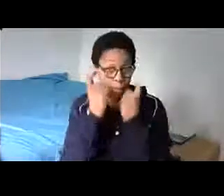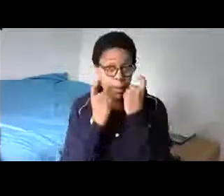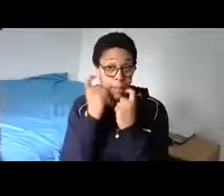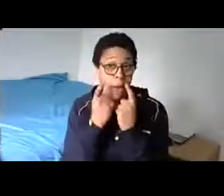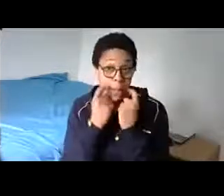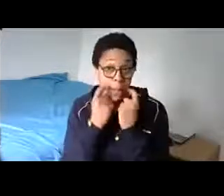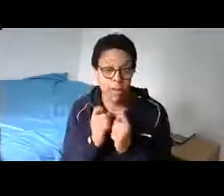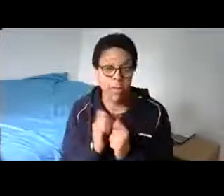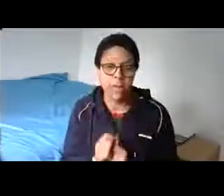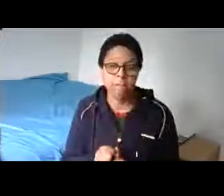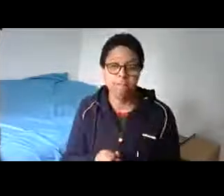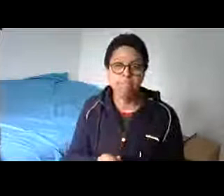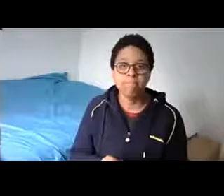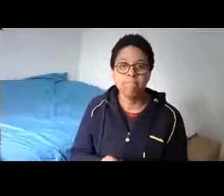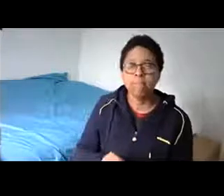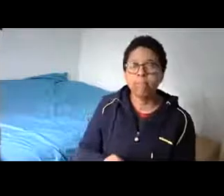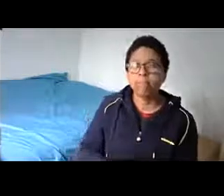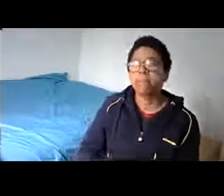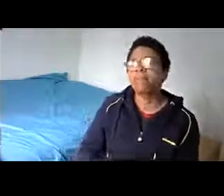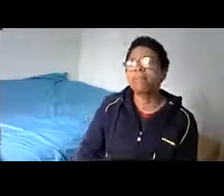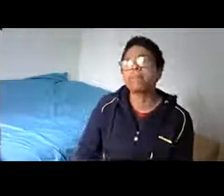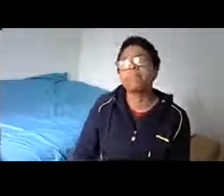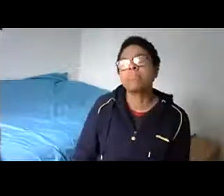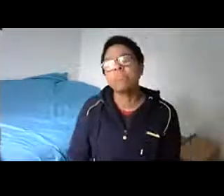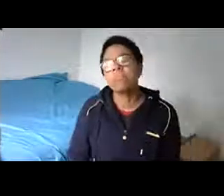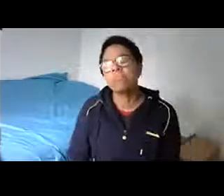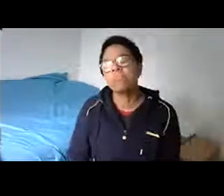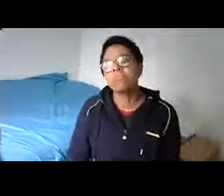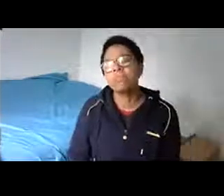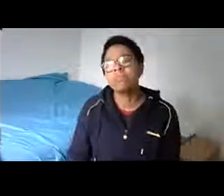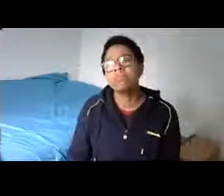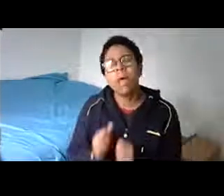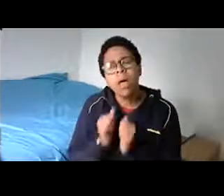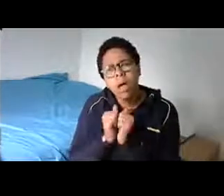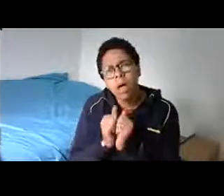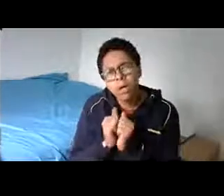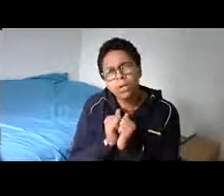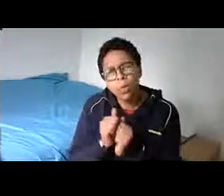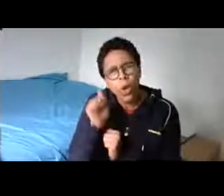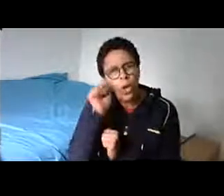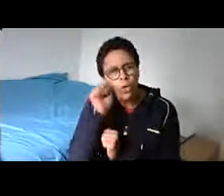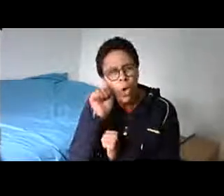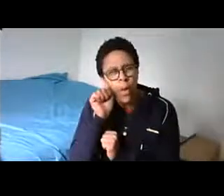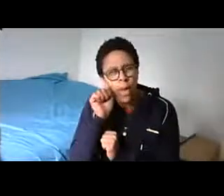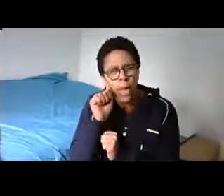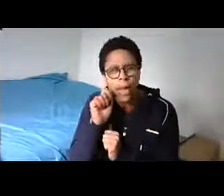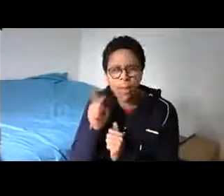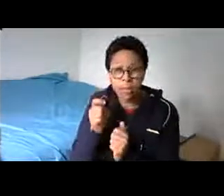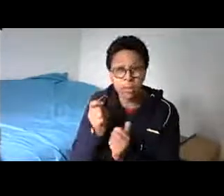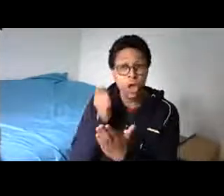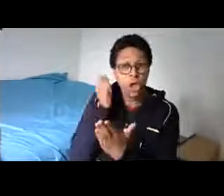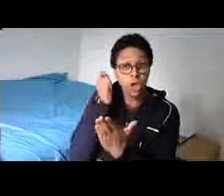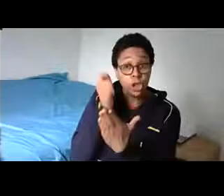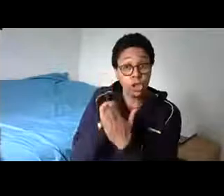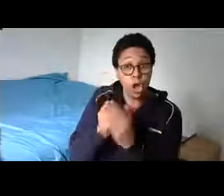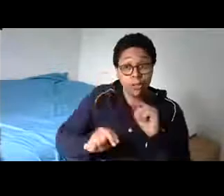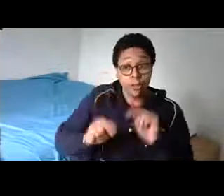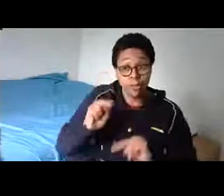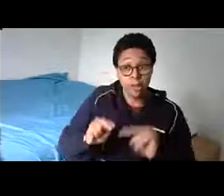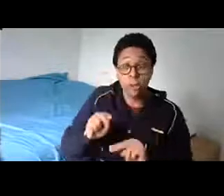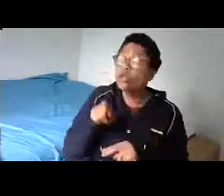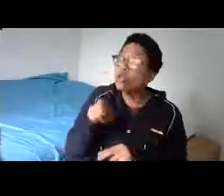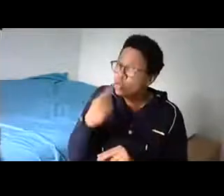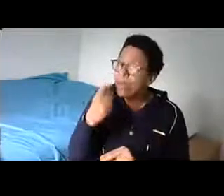and just worth knowing that outcome of charging assessments could be challenged either legally through